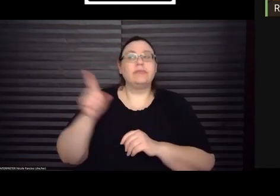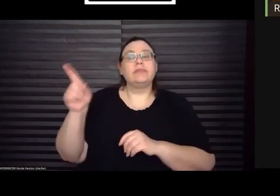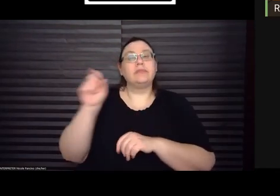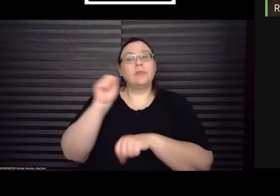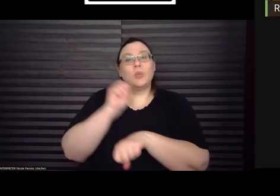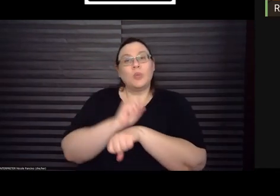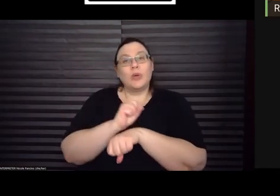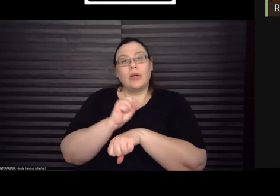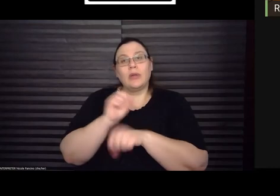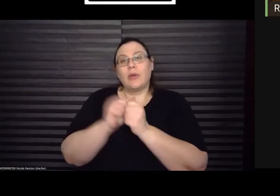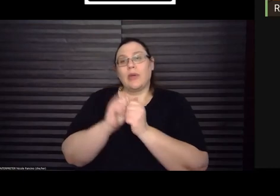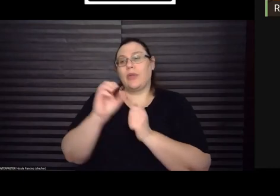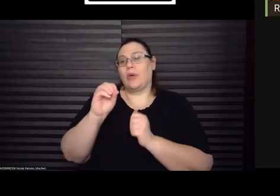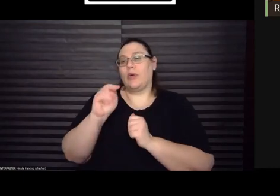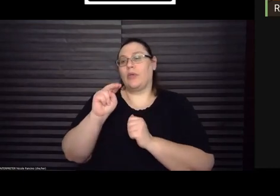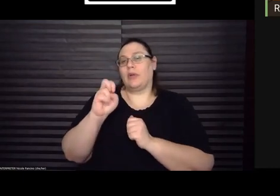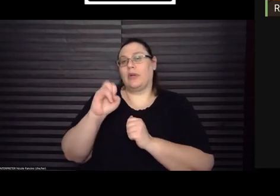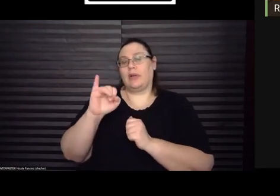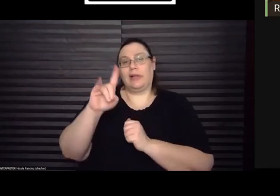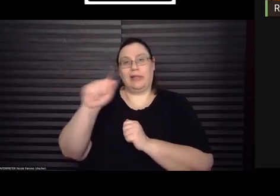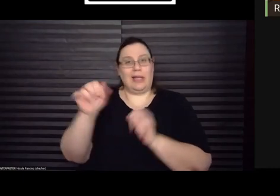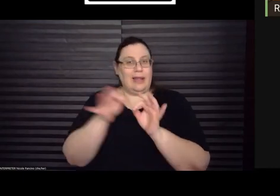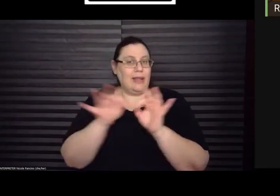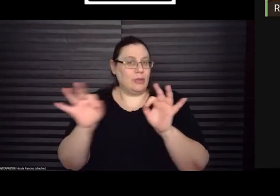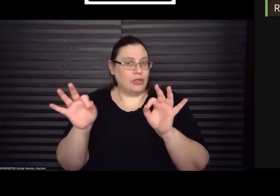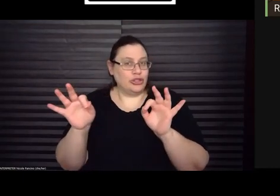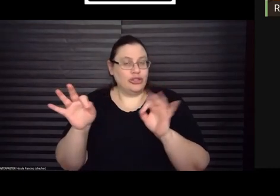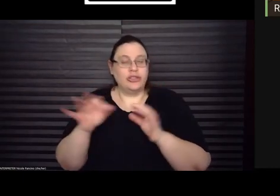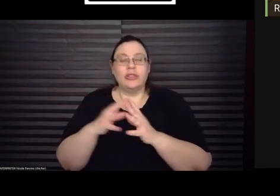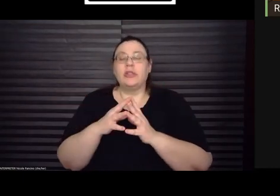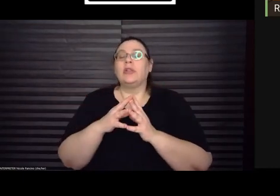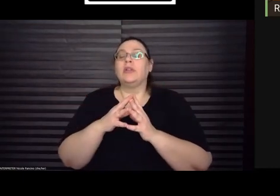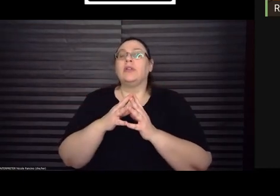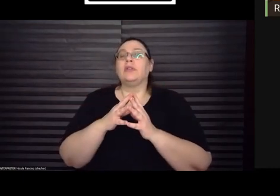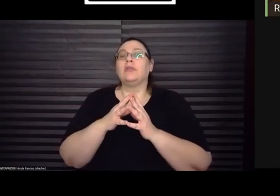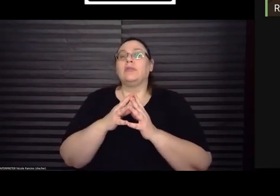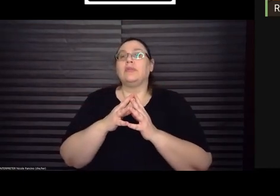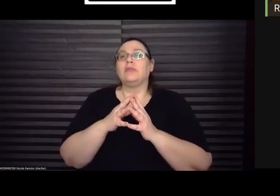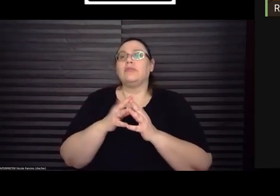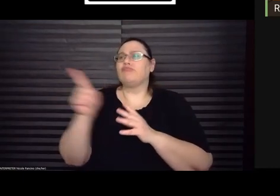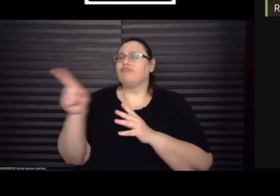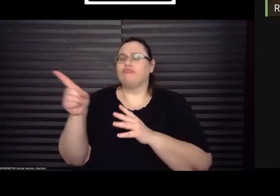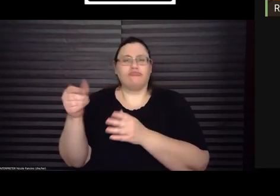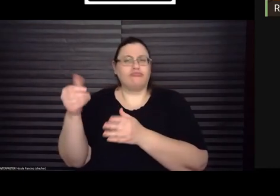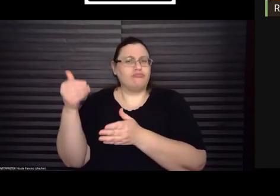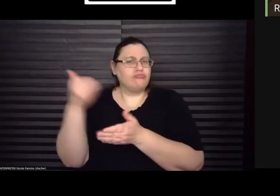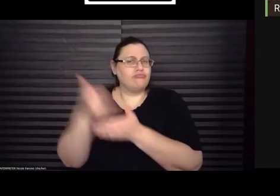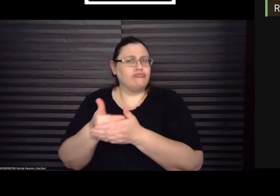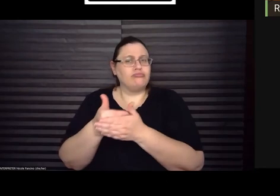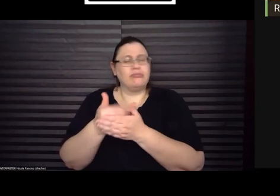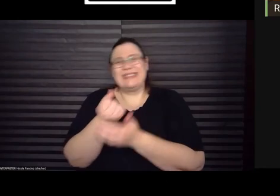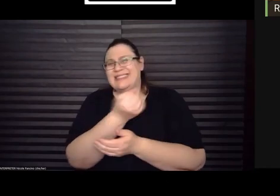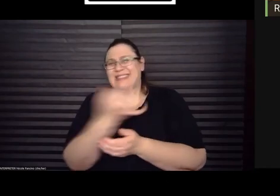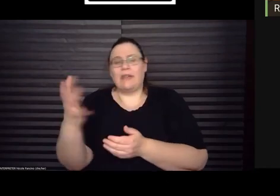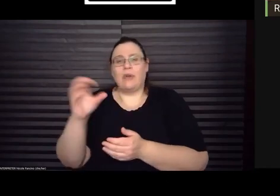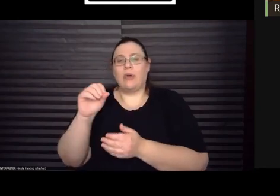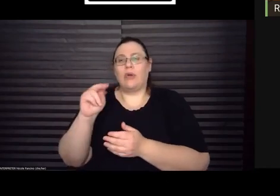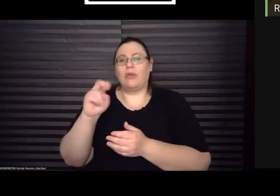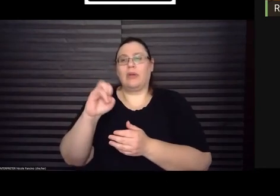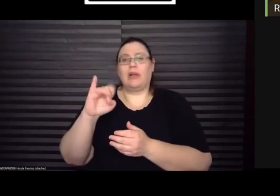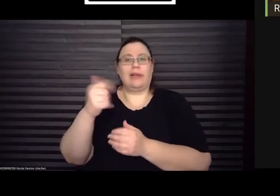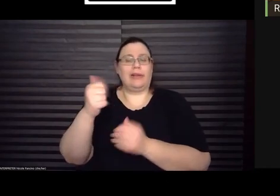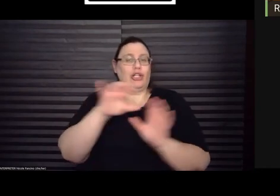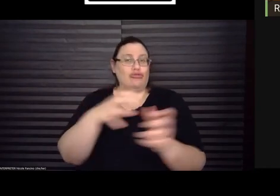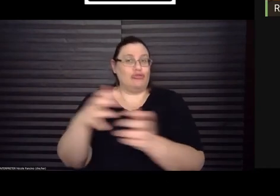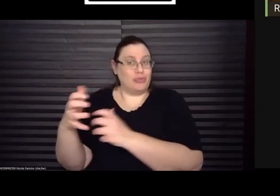with Oneida language. And so he was very close to several of the